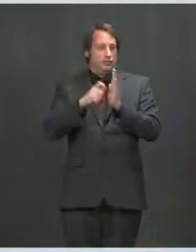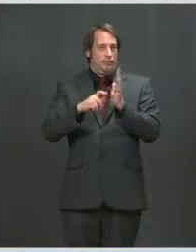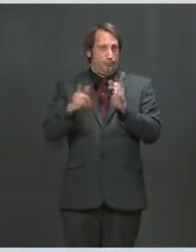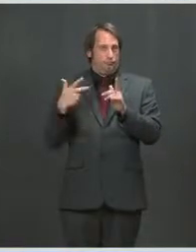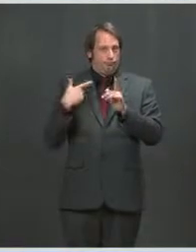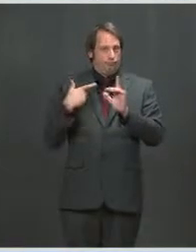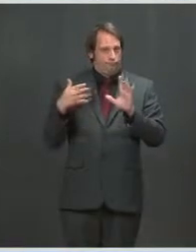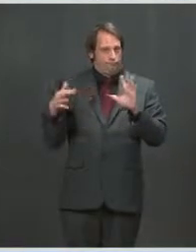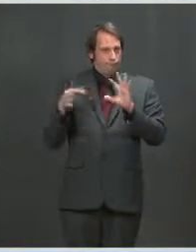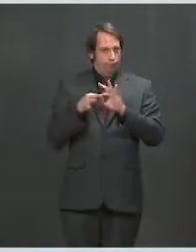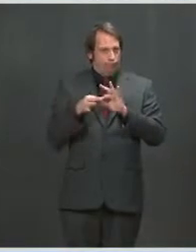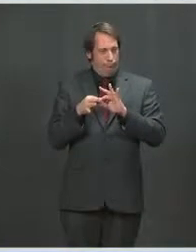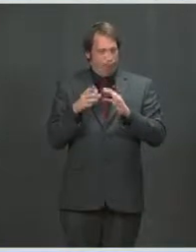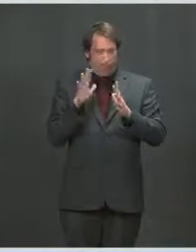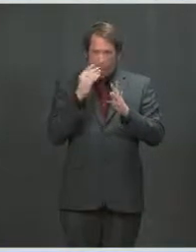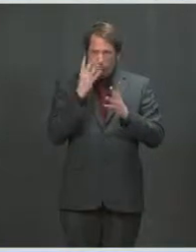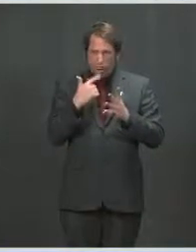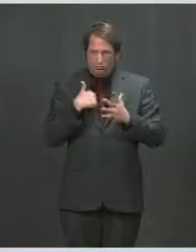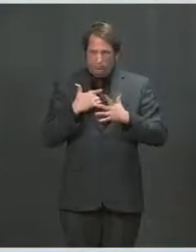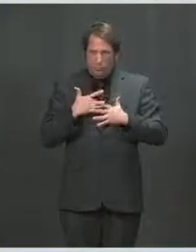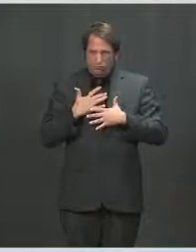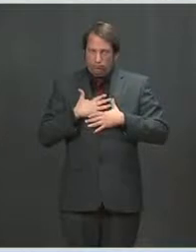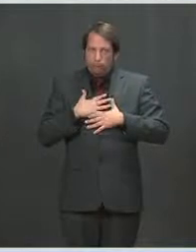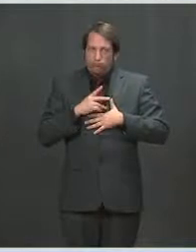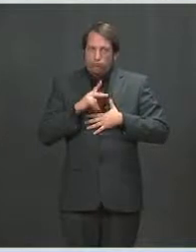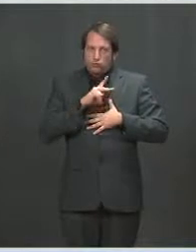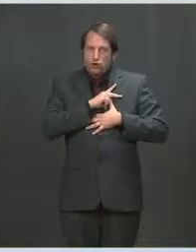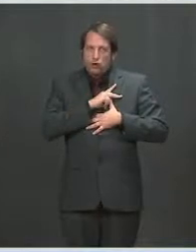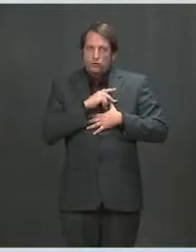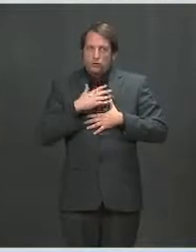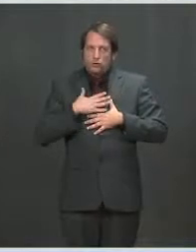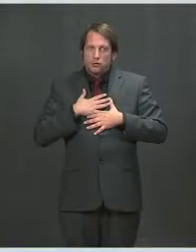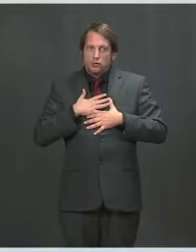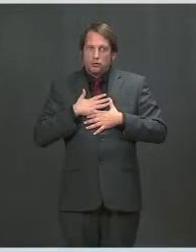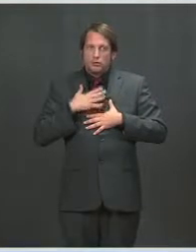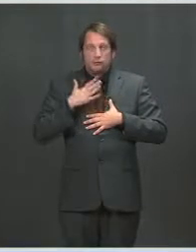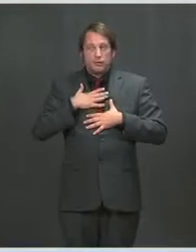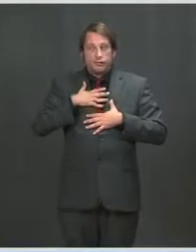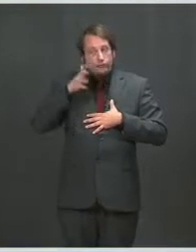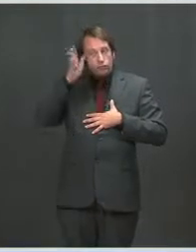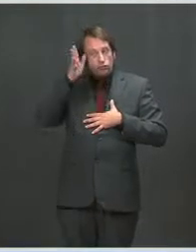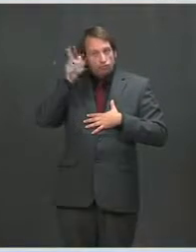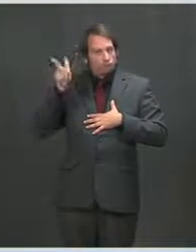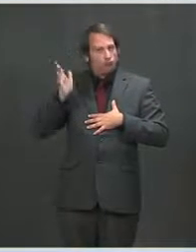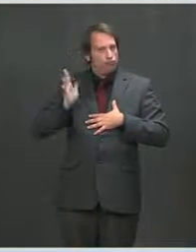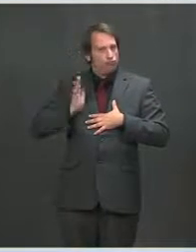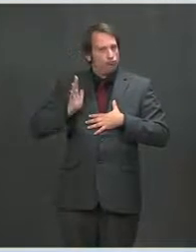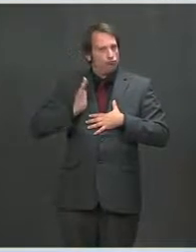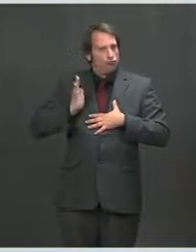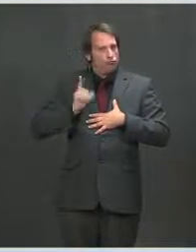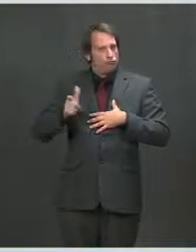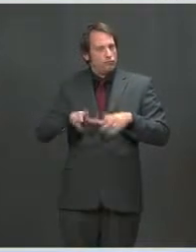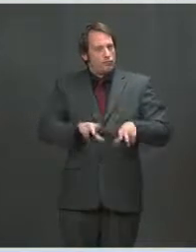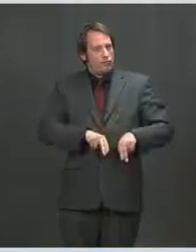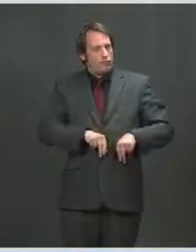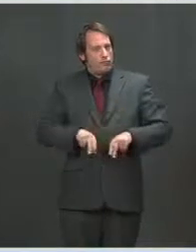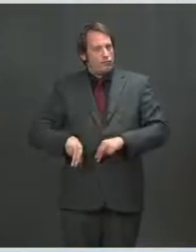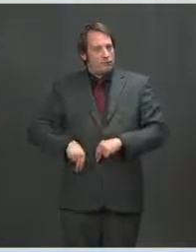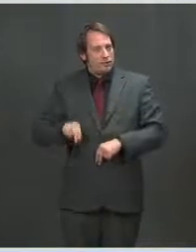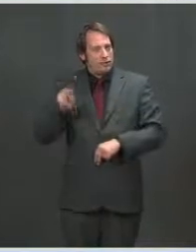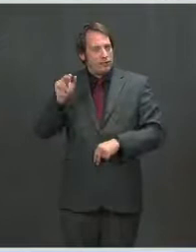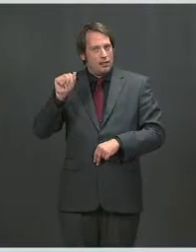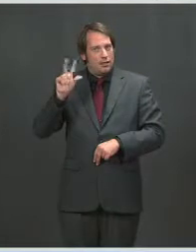me. Is it because of my dad? He was a Navy signalman in World War II and went to college on the GI